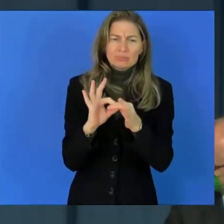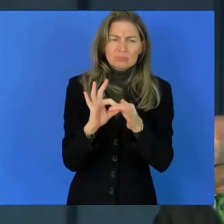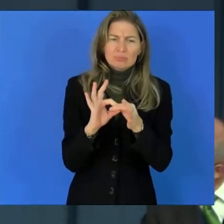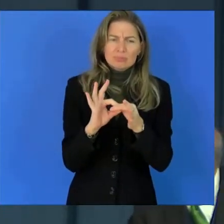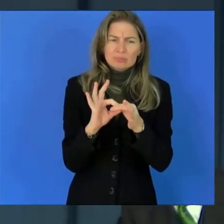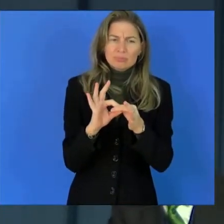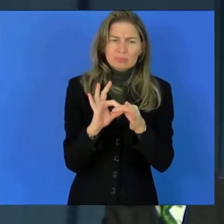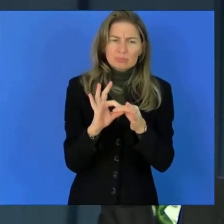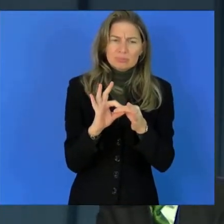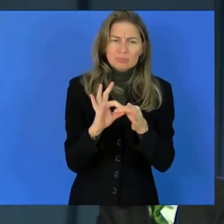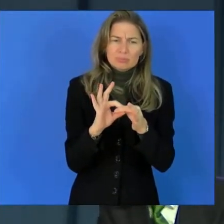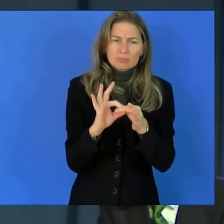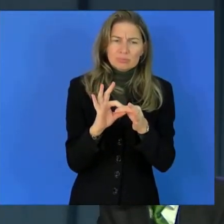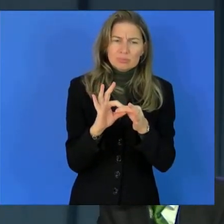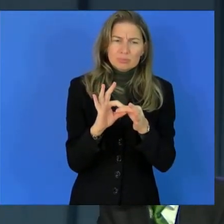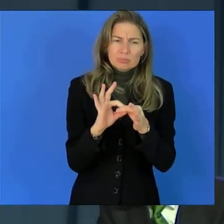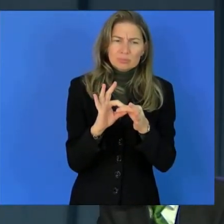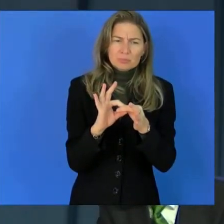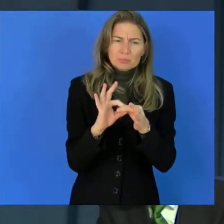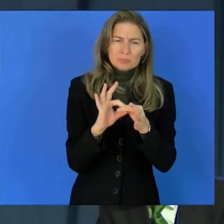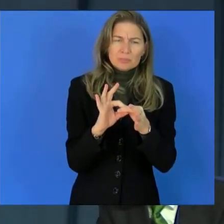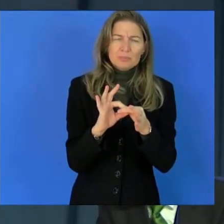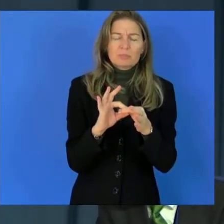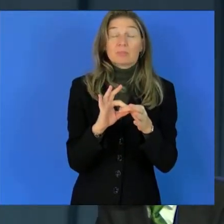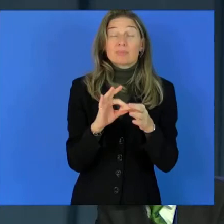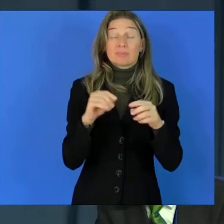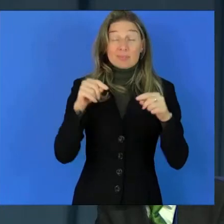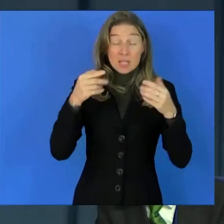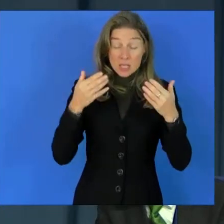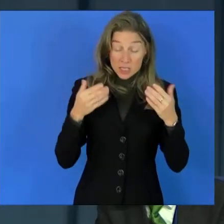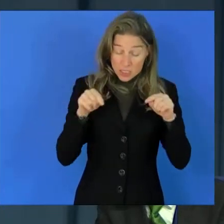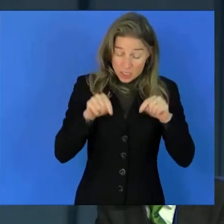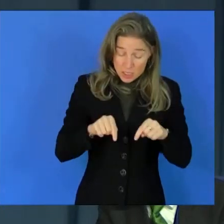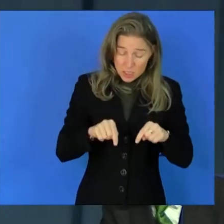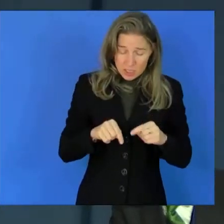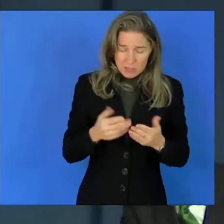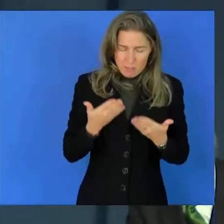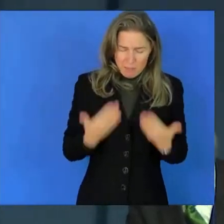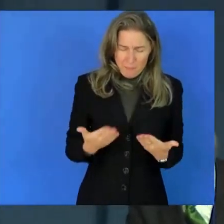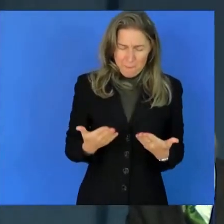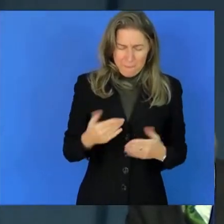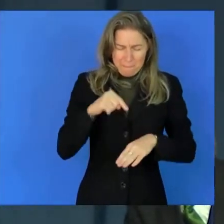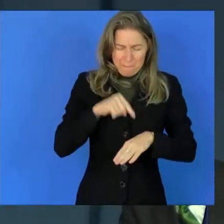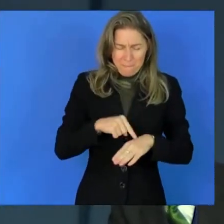as much as we do in this moment, the human right to accessibility.